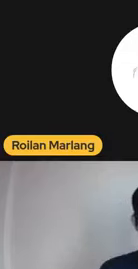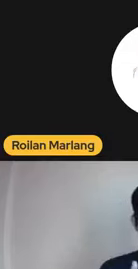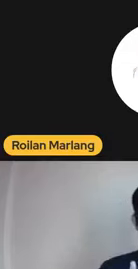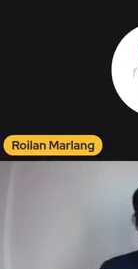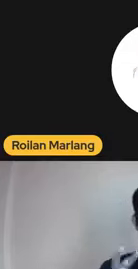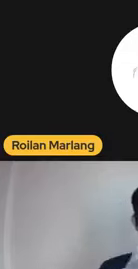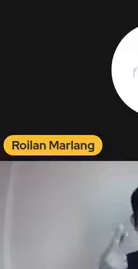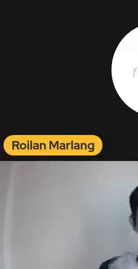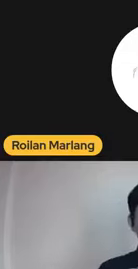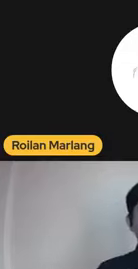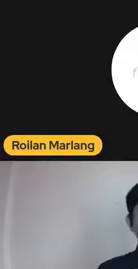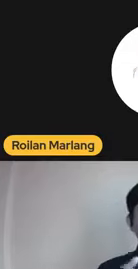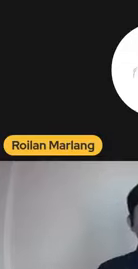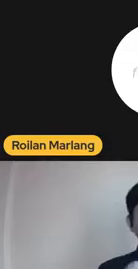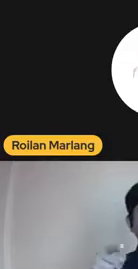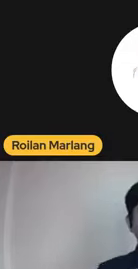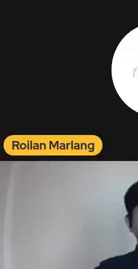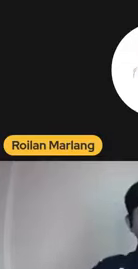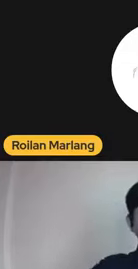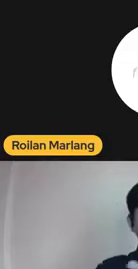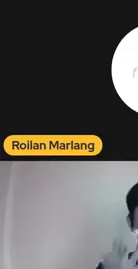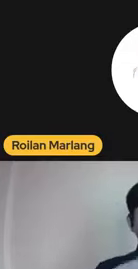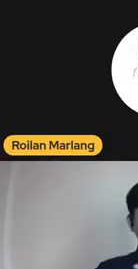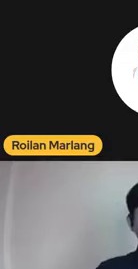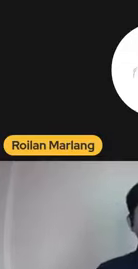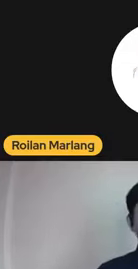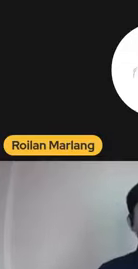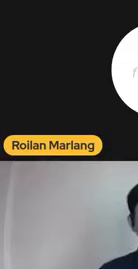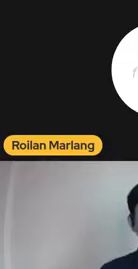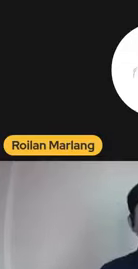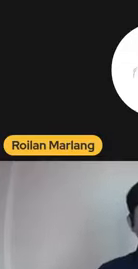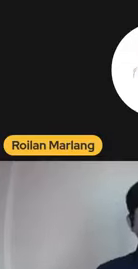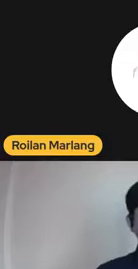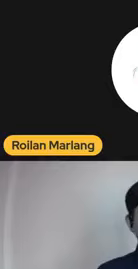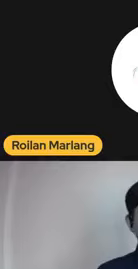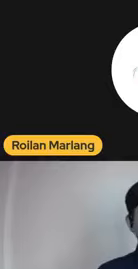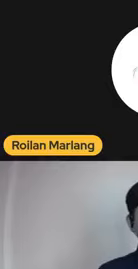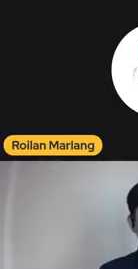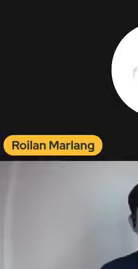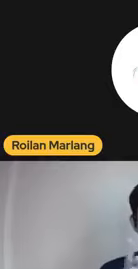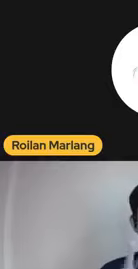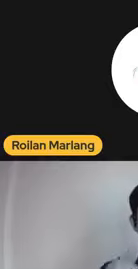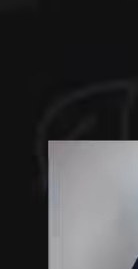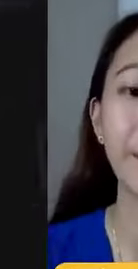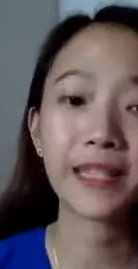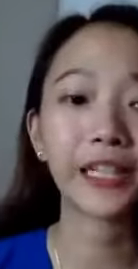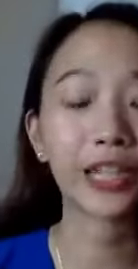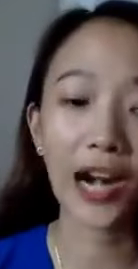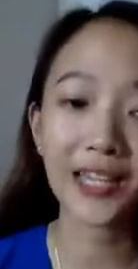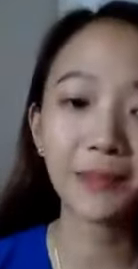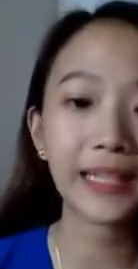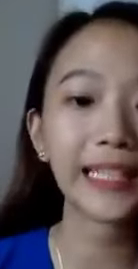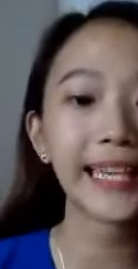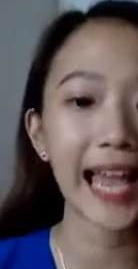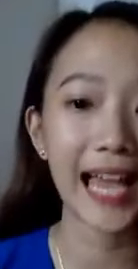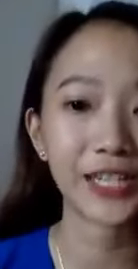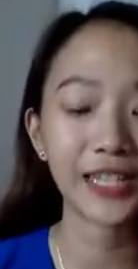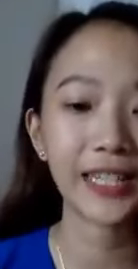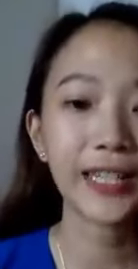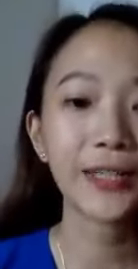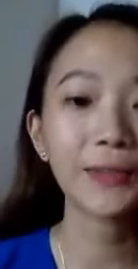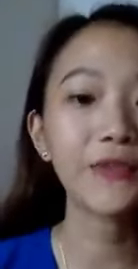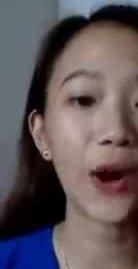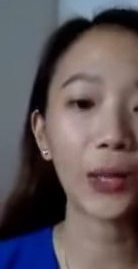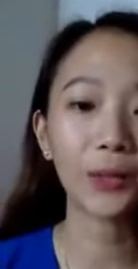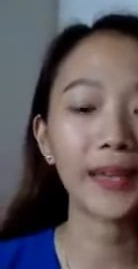series of Hands in Inclusion. To begin our webinar, let's begin with a prayer led by Mr. Carlos Miguel